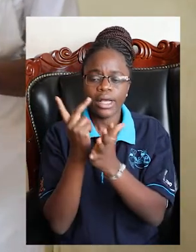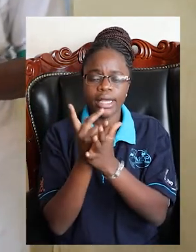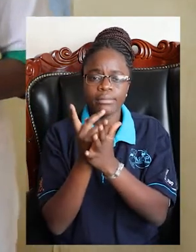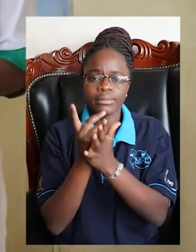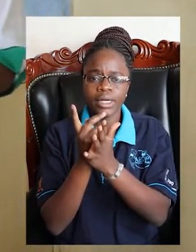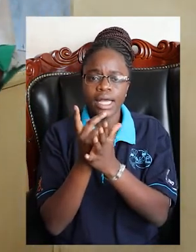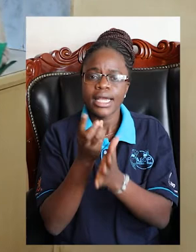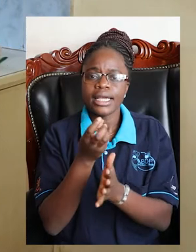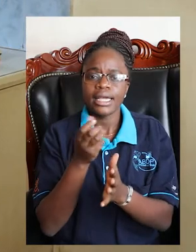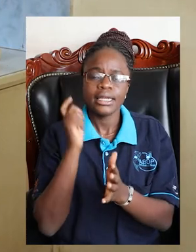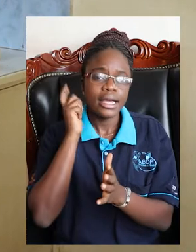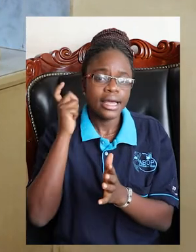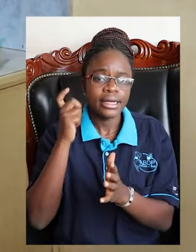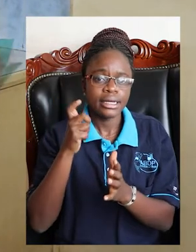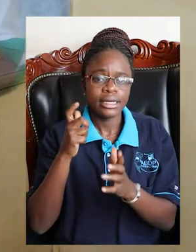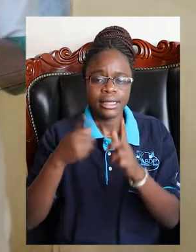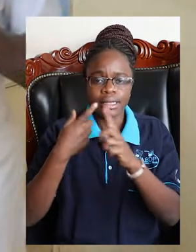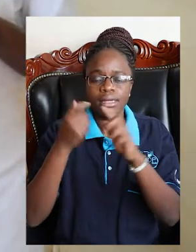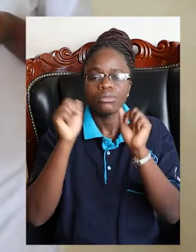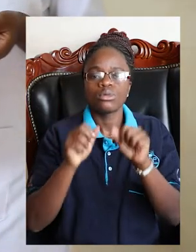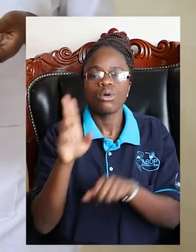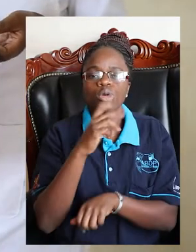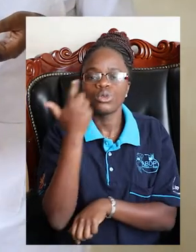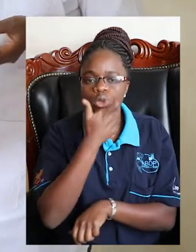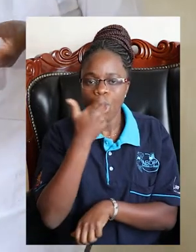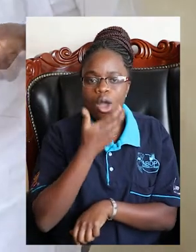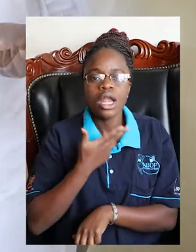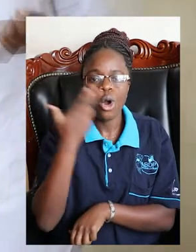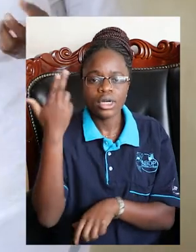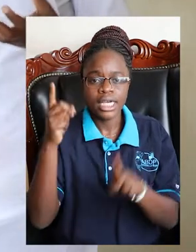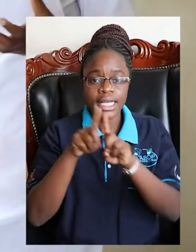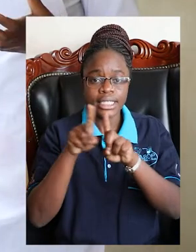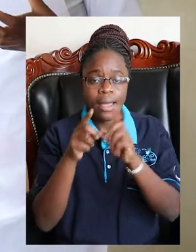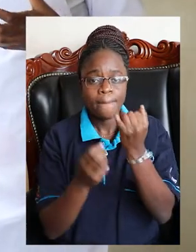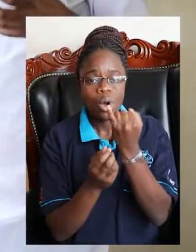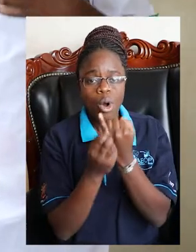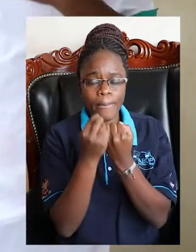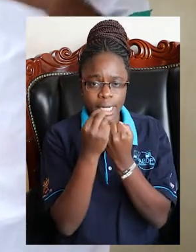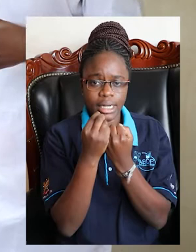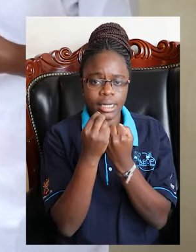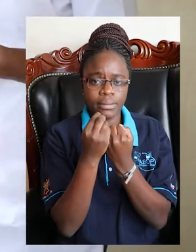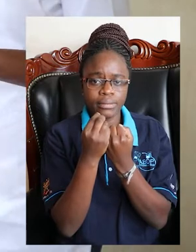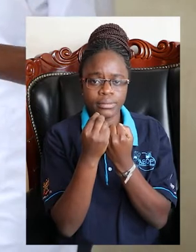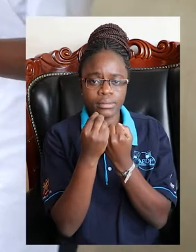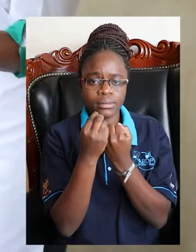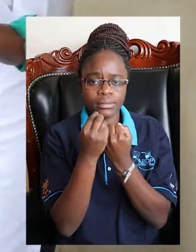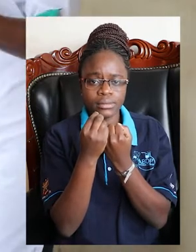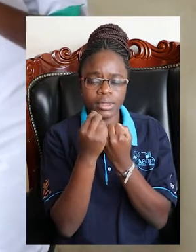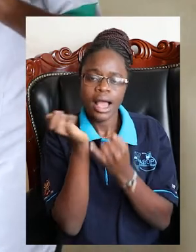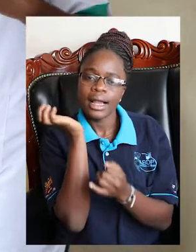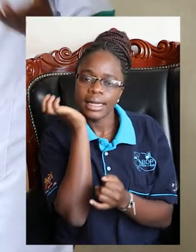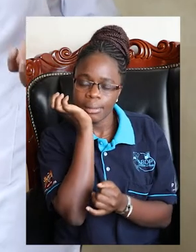them in the coating like this, deep fry them in hot oil. It's spiced omena, garlic,